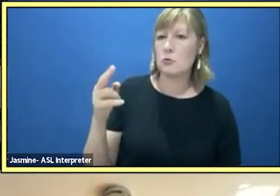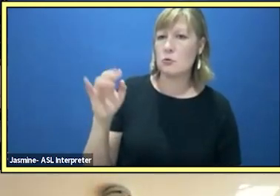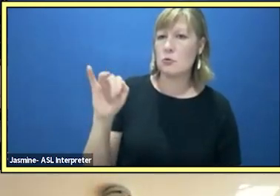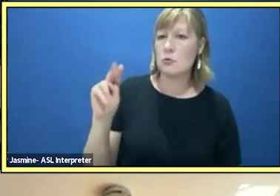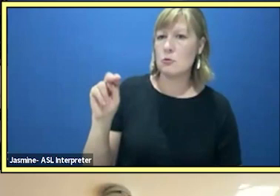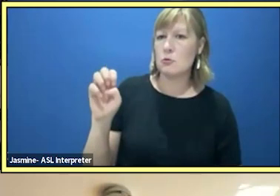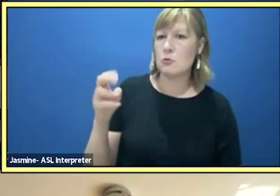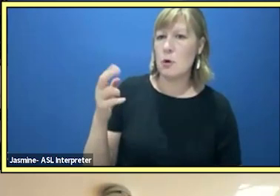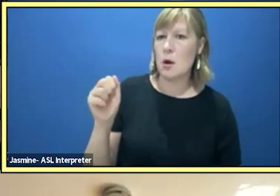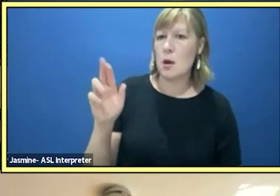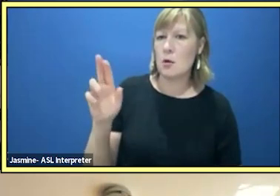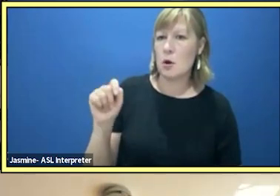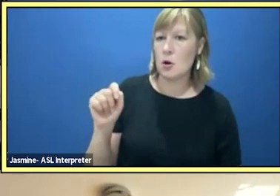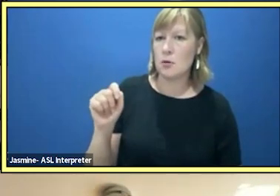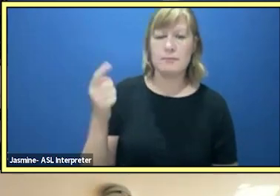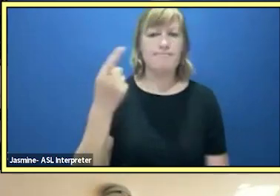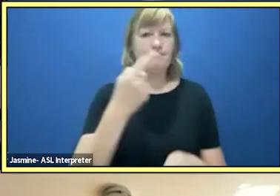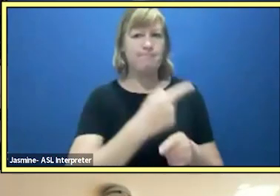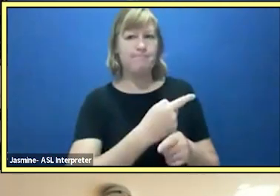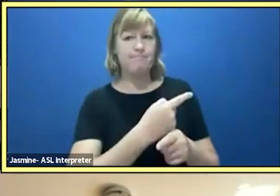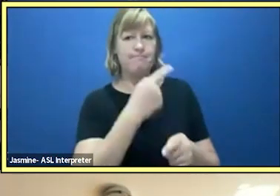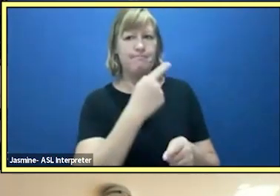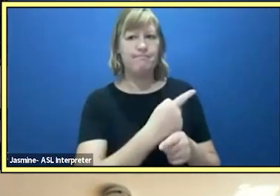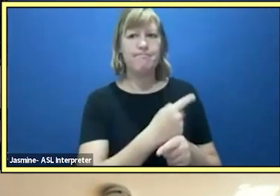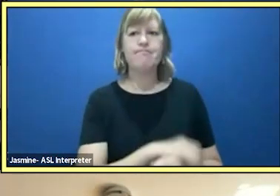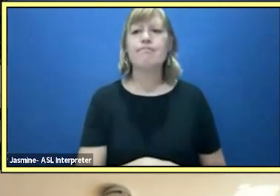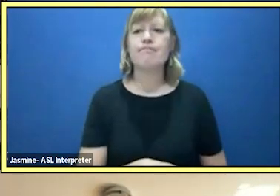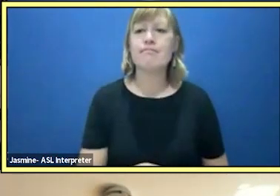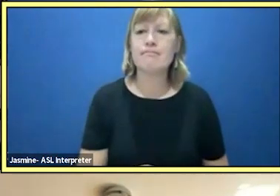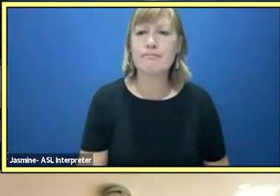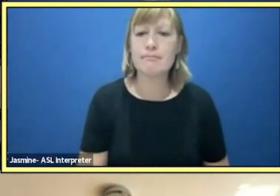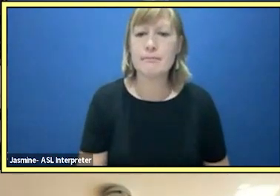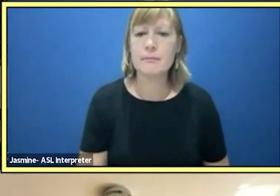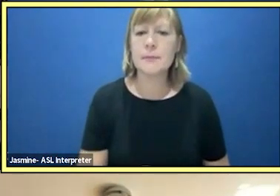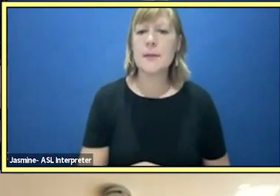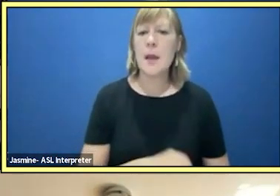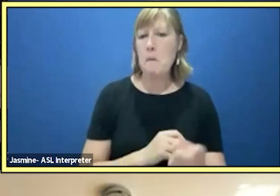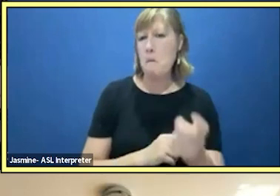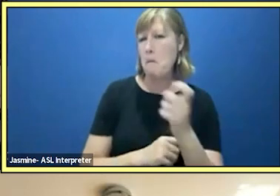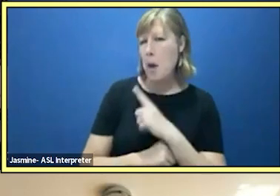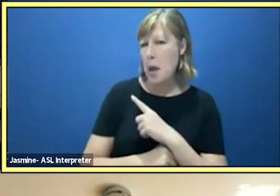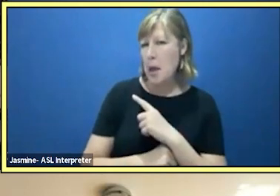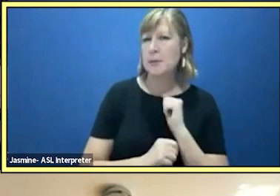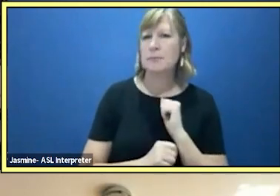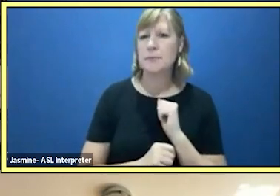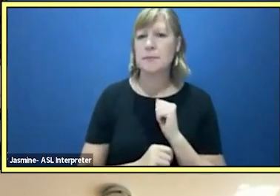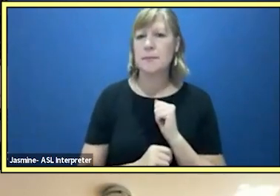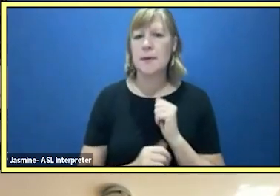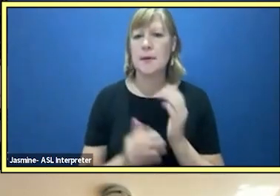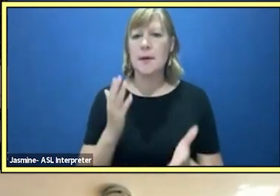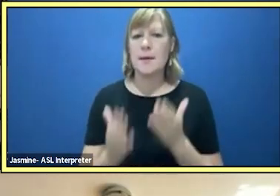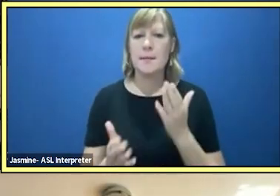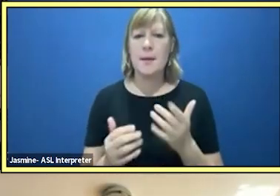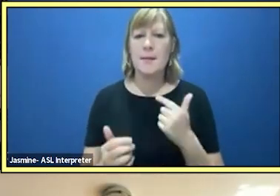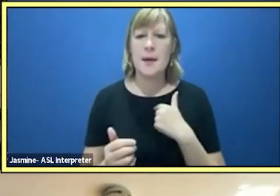If I could just ask the question, and maybe I'm a little naive here. My